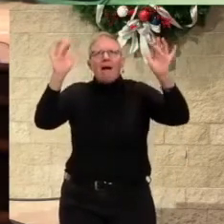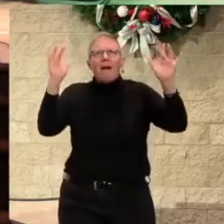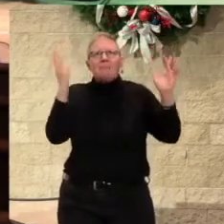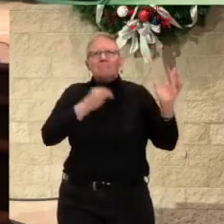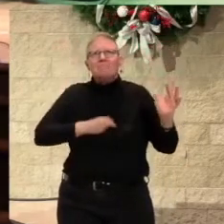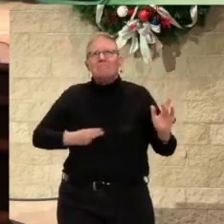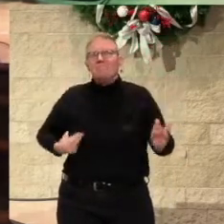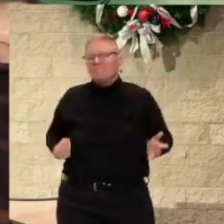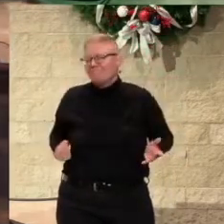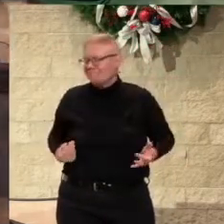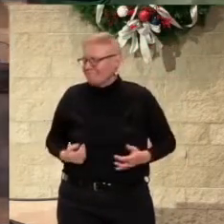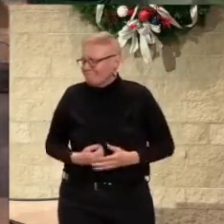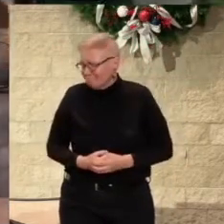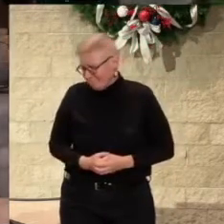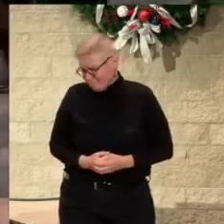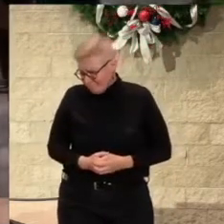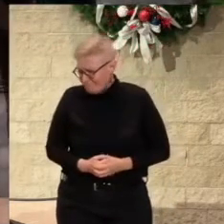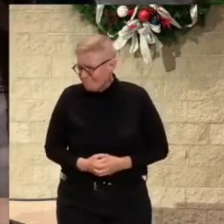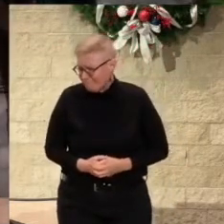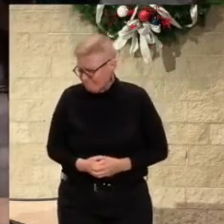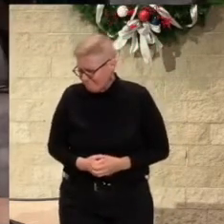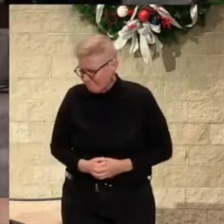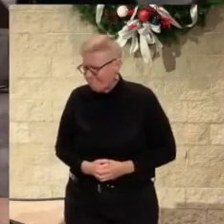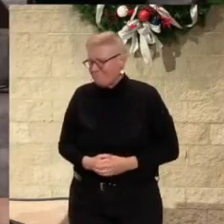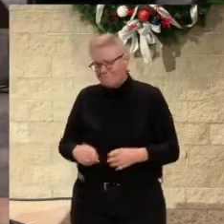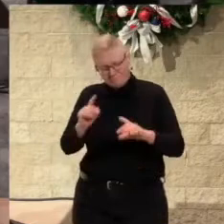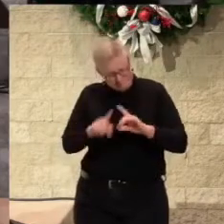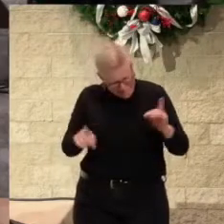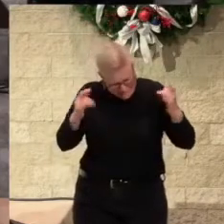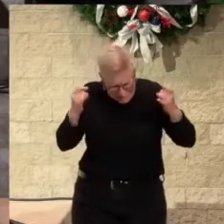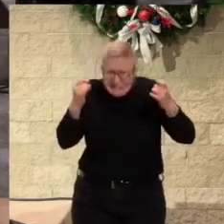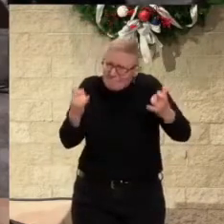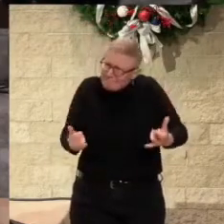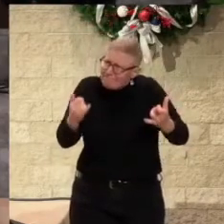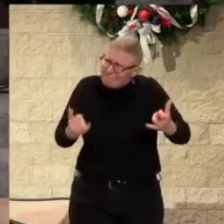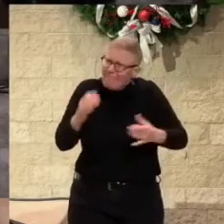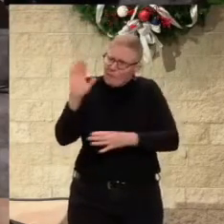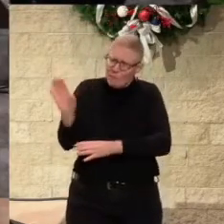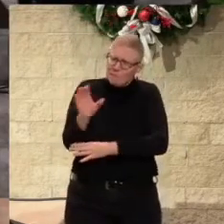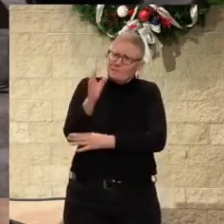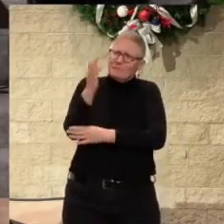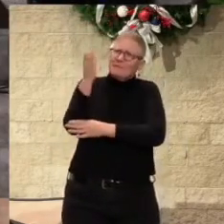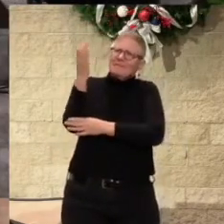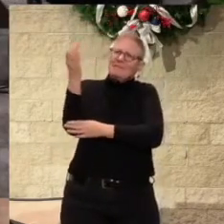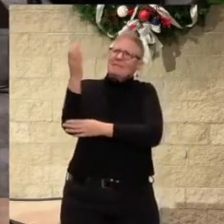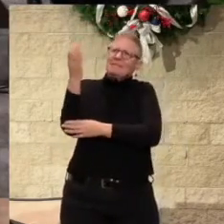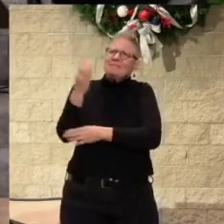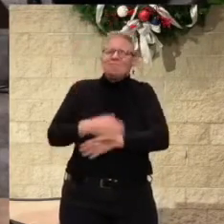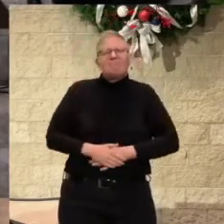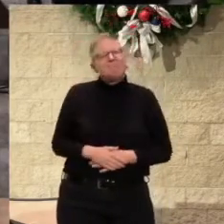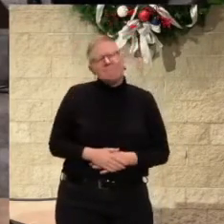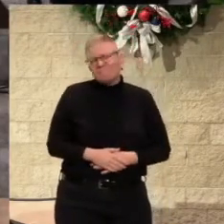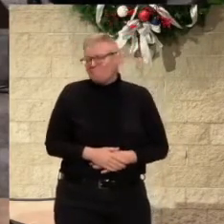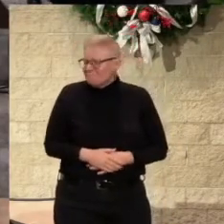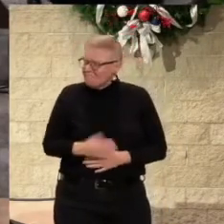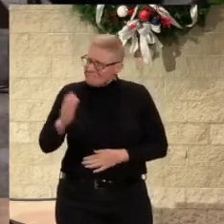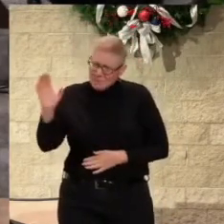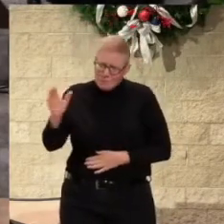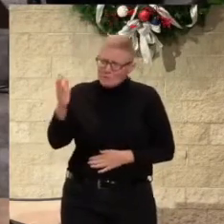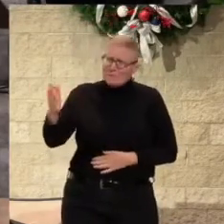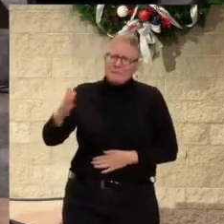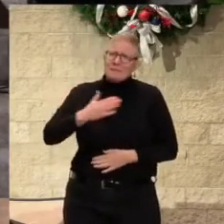above. But this is Christmas, Christmas, my